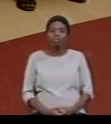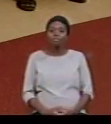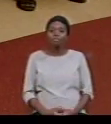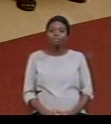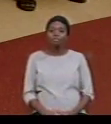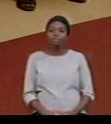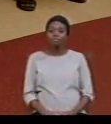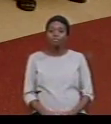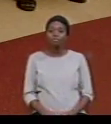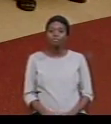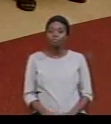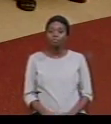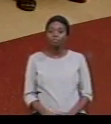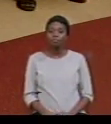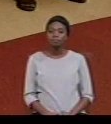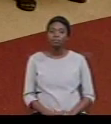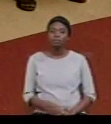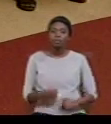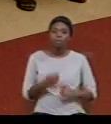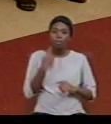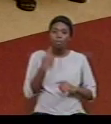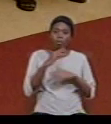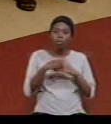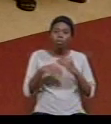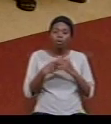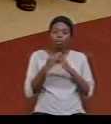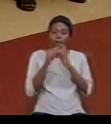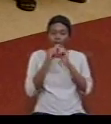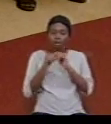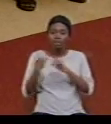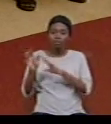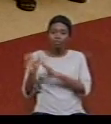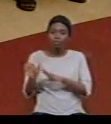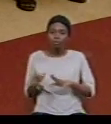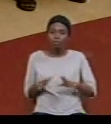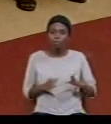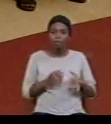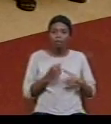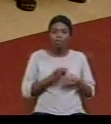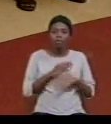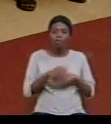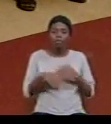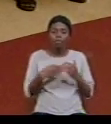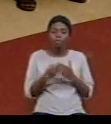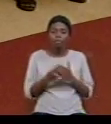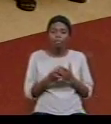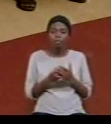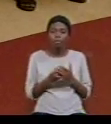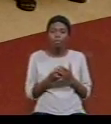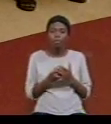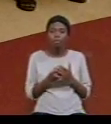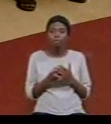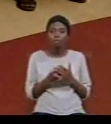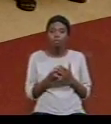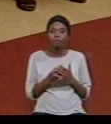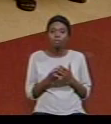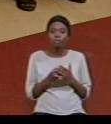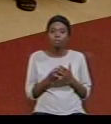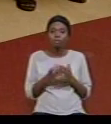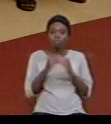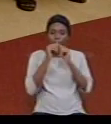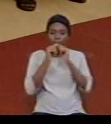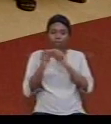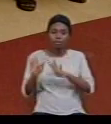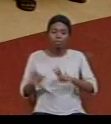Evermore. Praise ye the Lord, from whom protection flow, from whom promotion